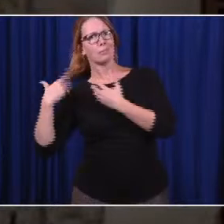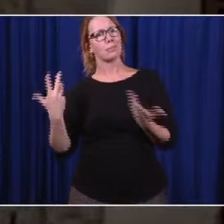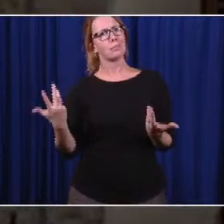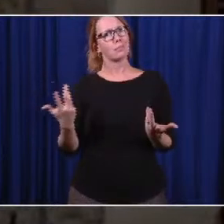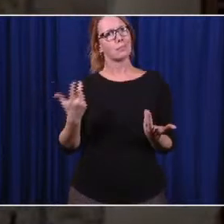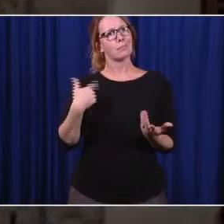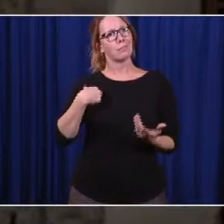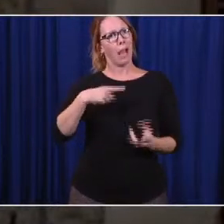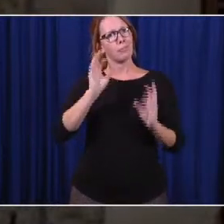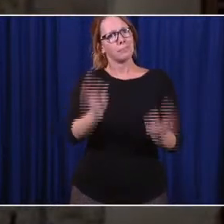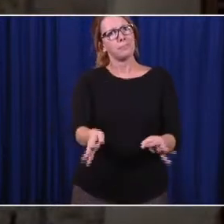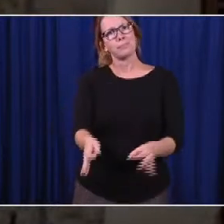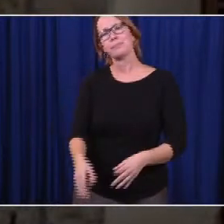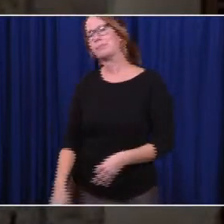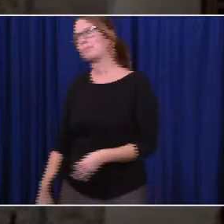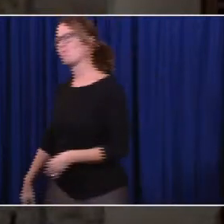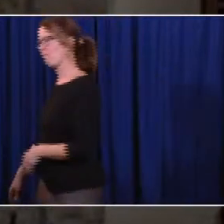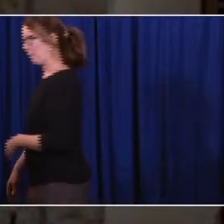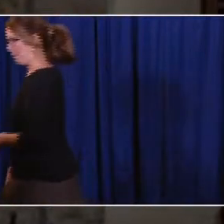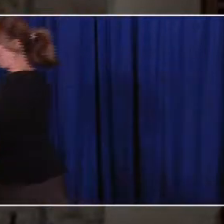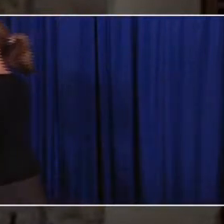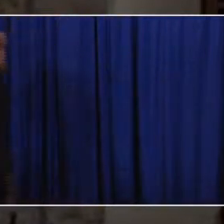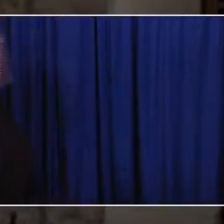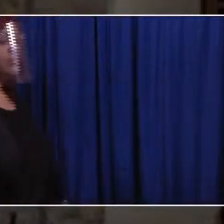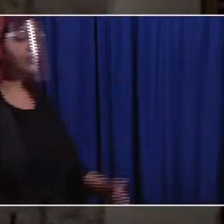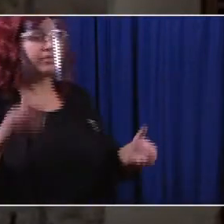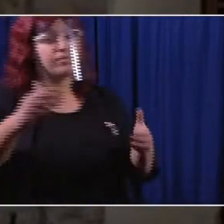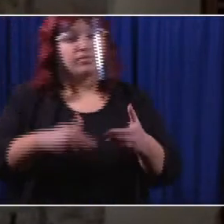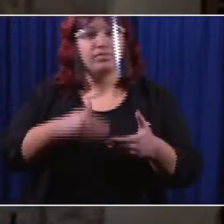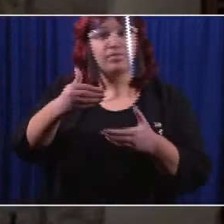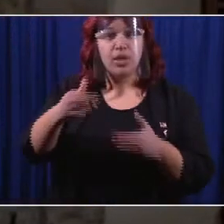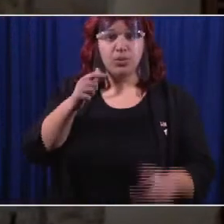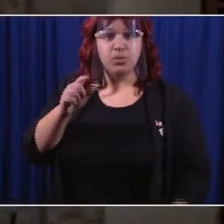Next question is from Jess Harden at mahoningmatters.com.